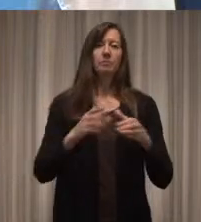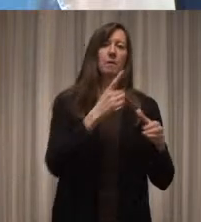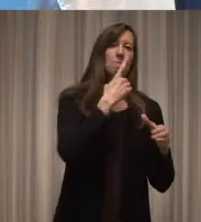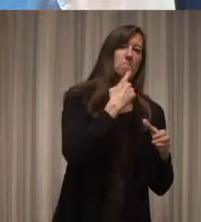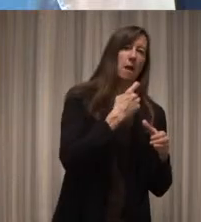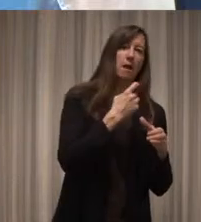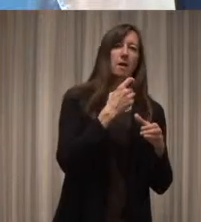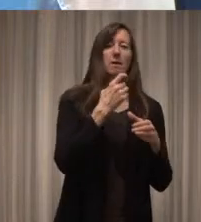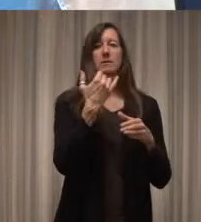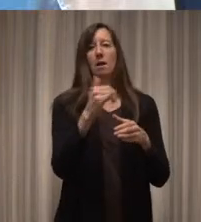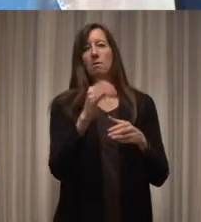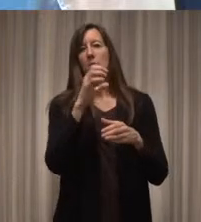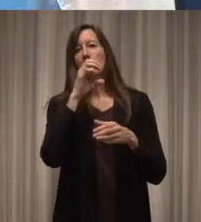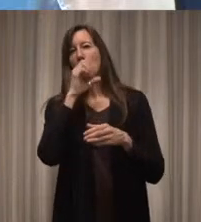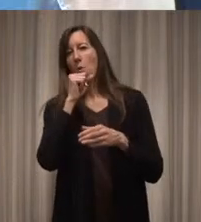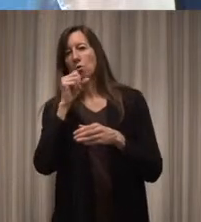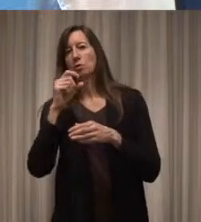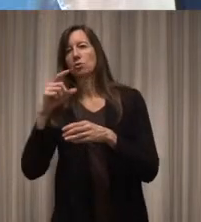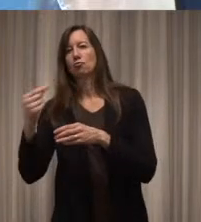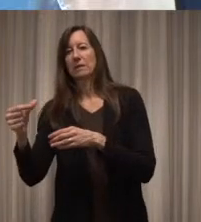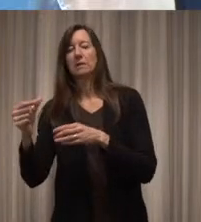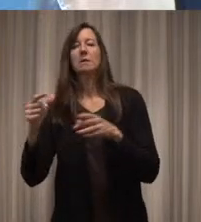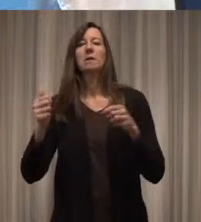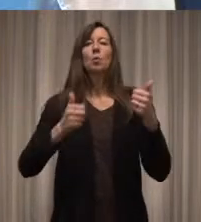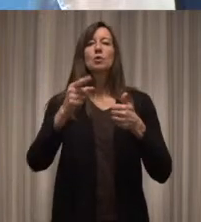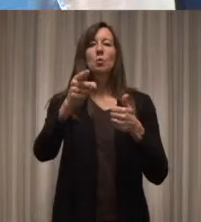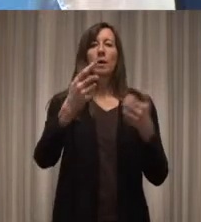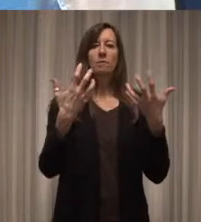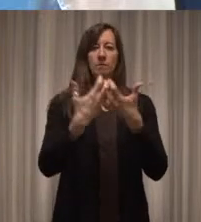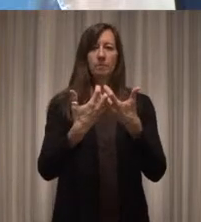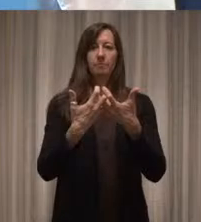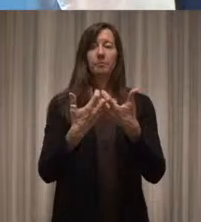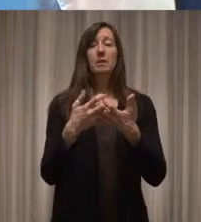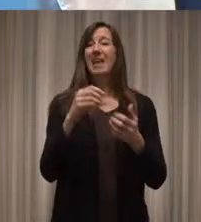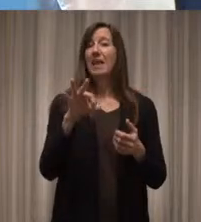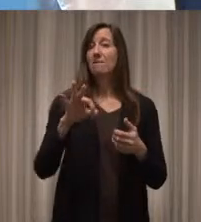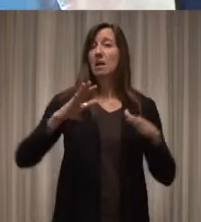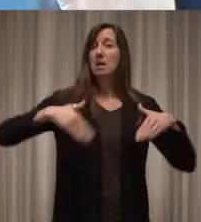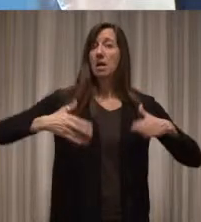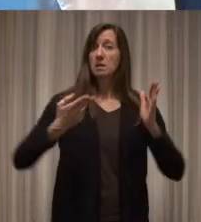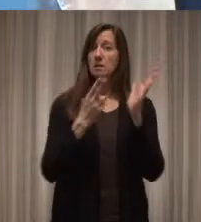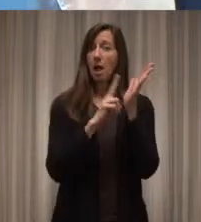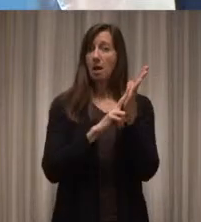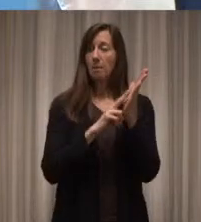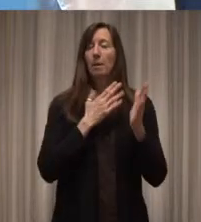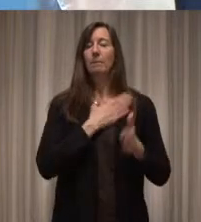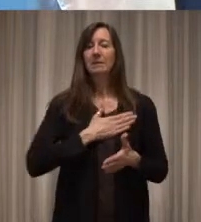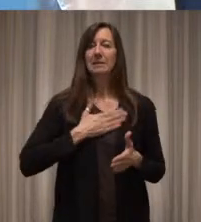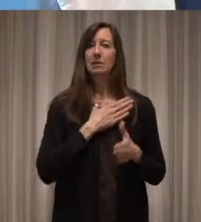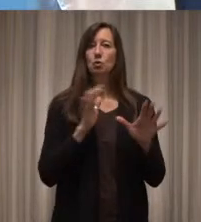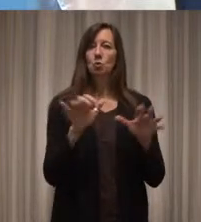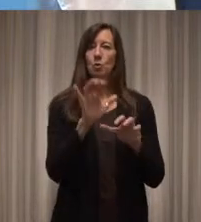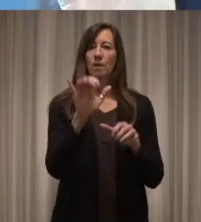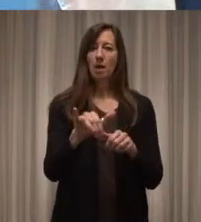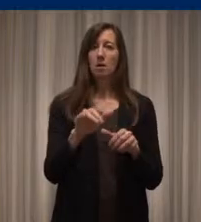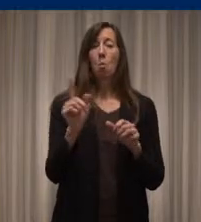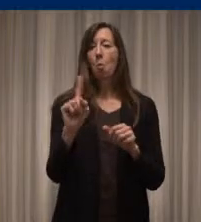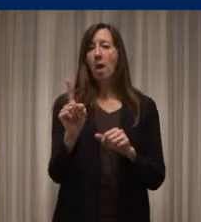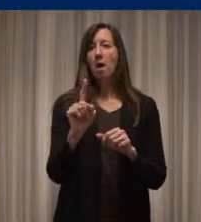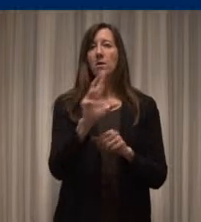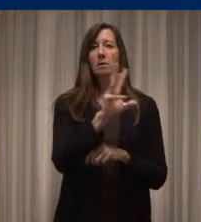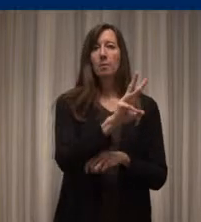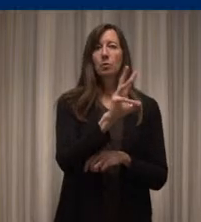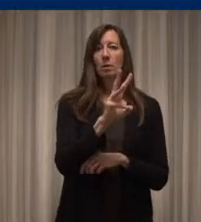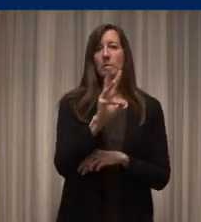only 30,000 have, please do that. Please go to vaccinateulster.com. That's